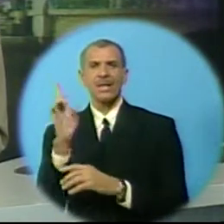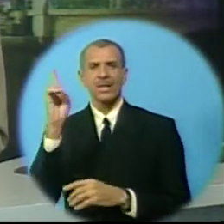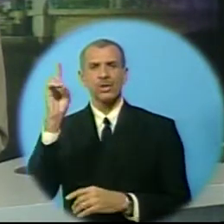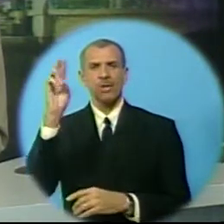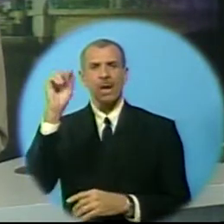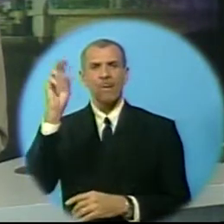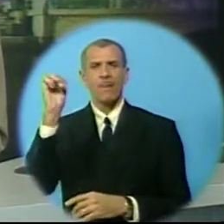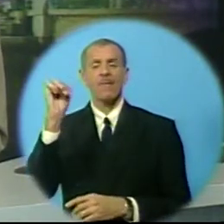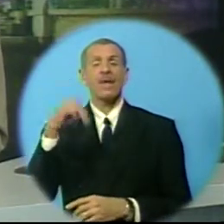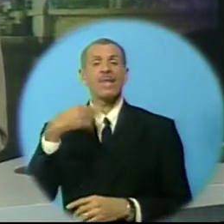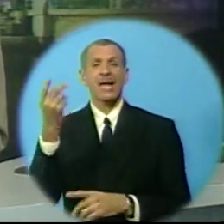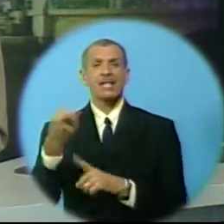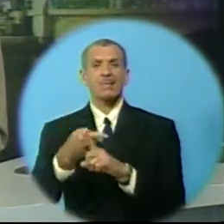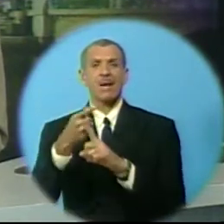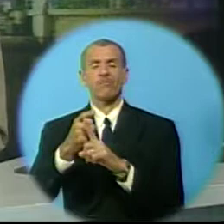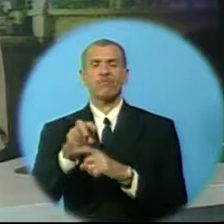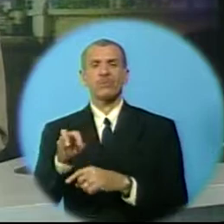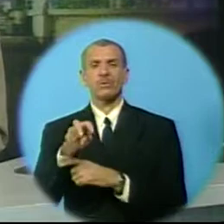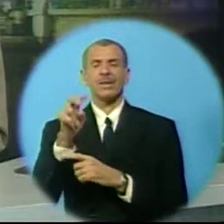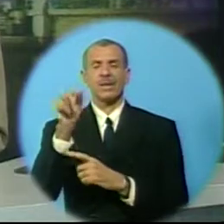for next month's tour of Sri Lanka.